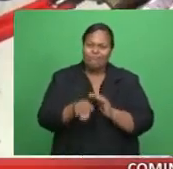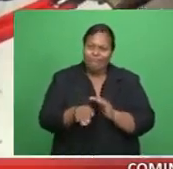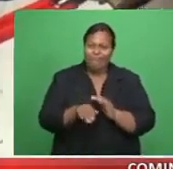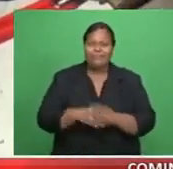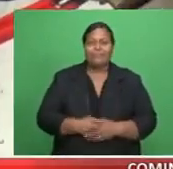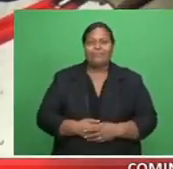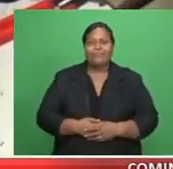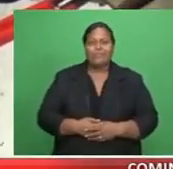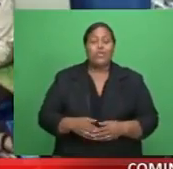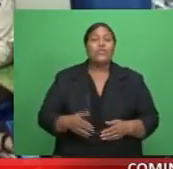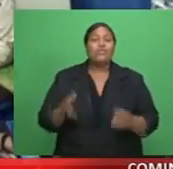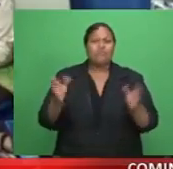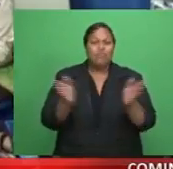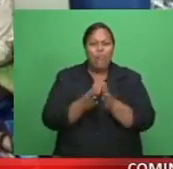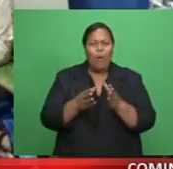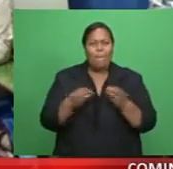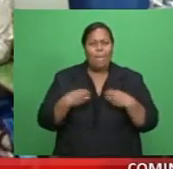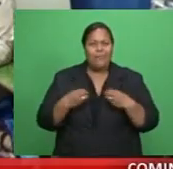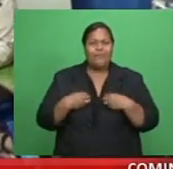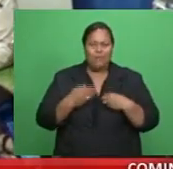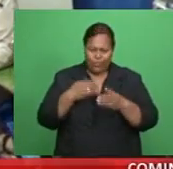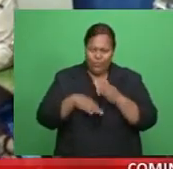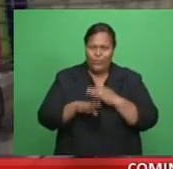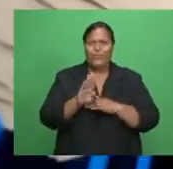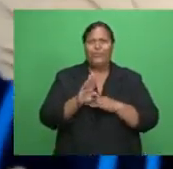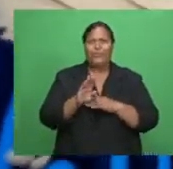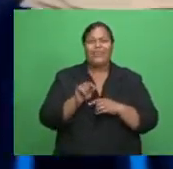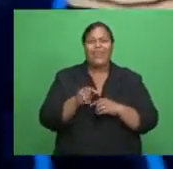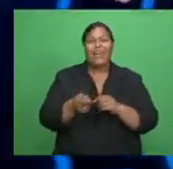small businesses bounce back after fire.